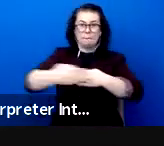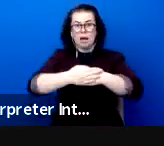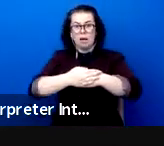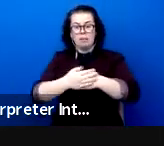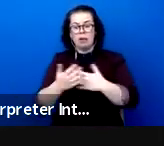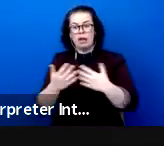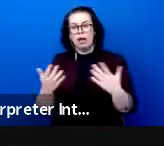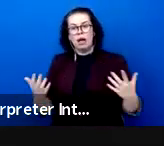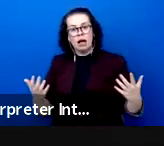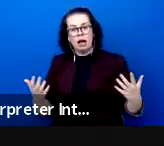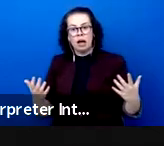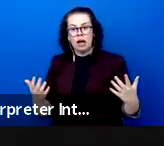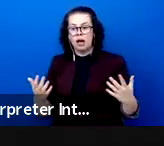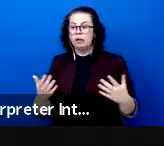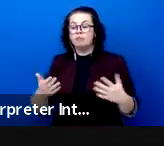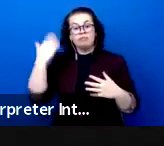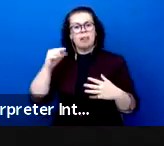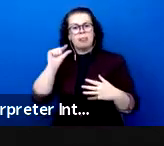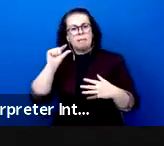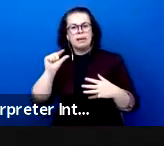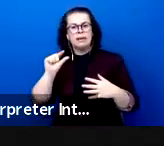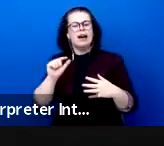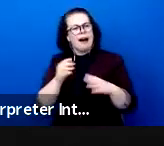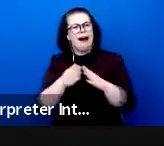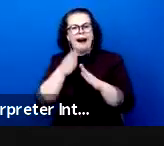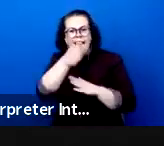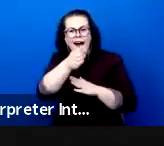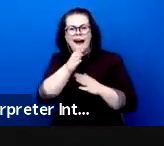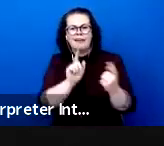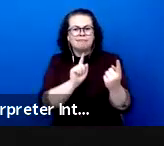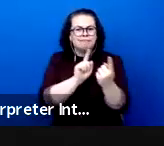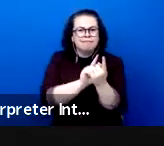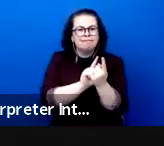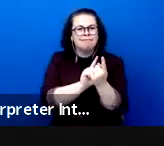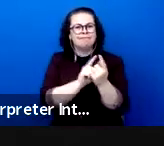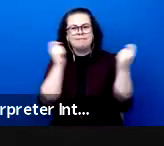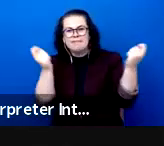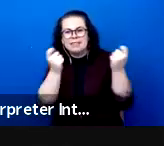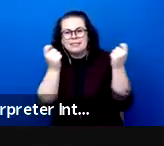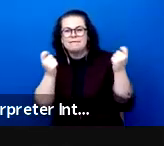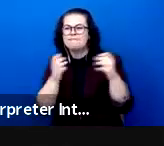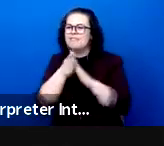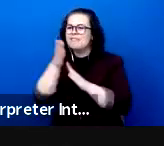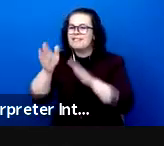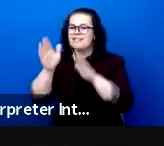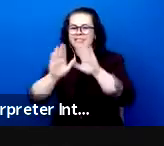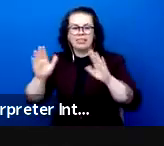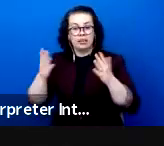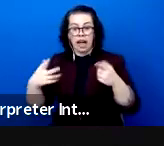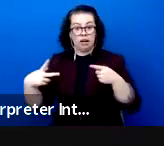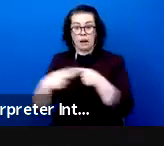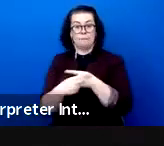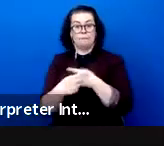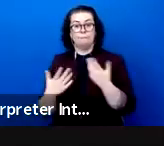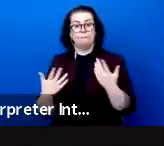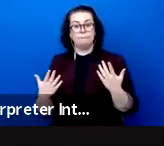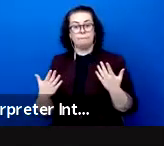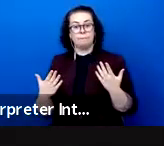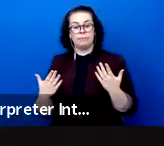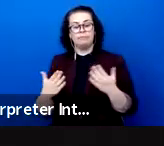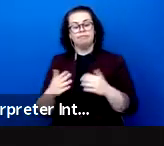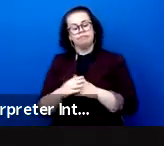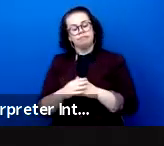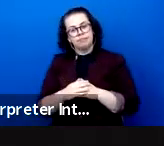no more tours, no more border crossings, no more festivals. The venue, the performance venues